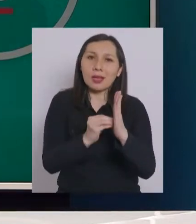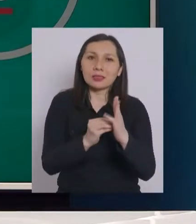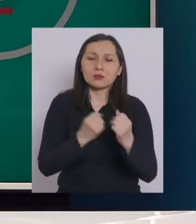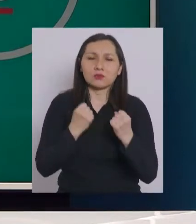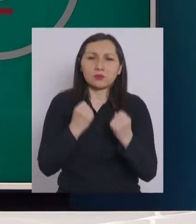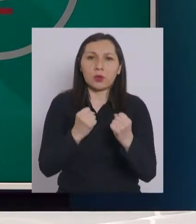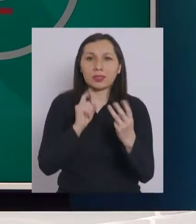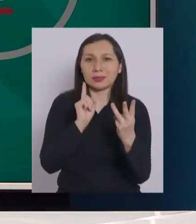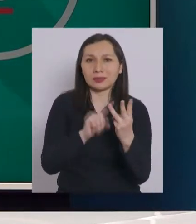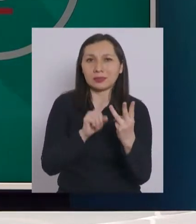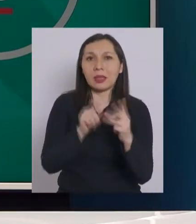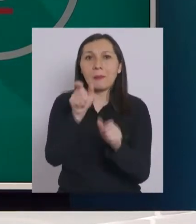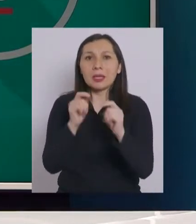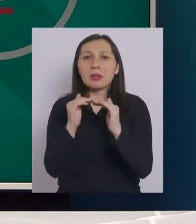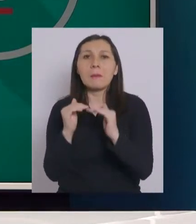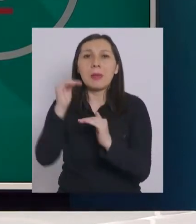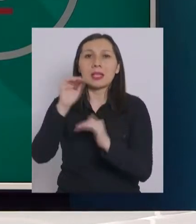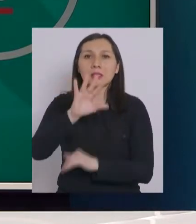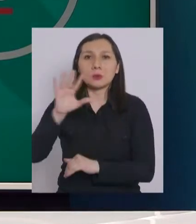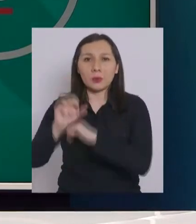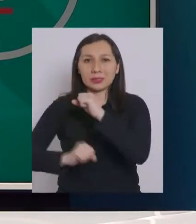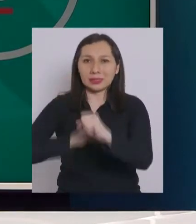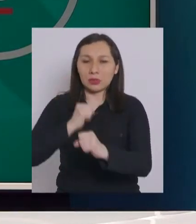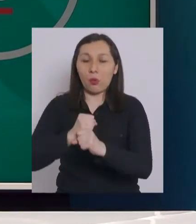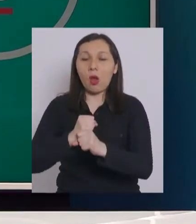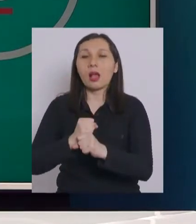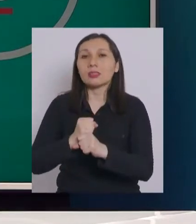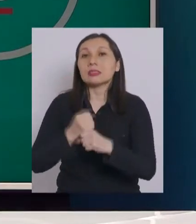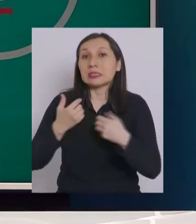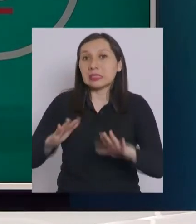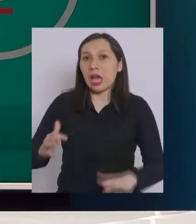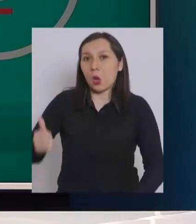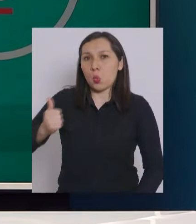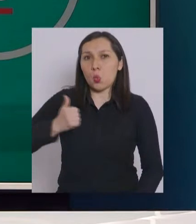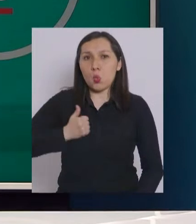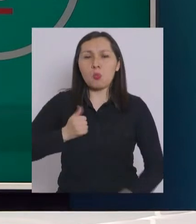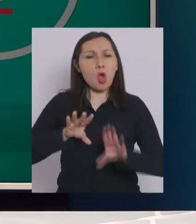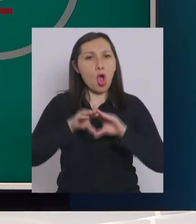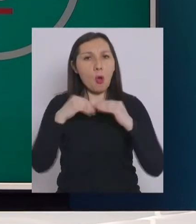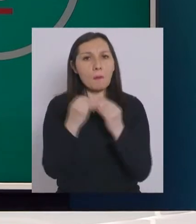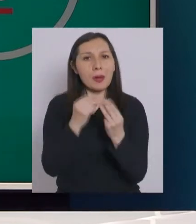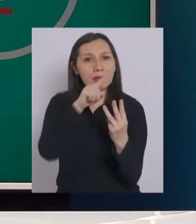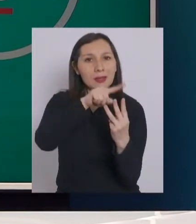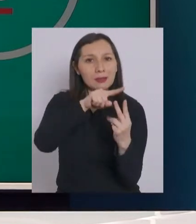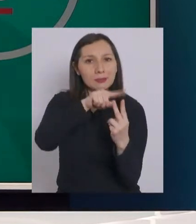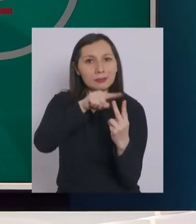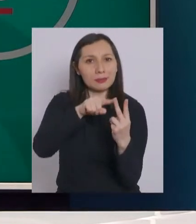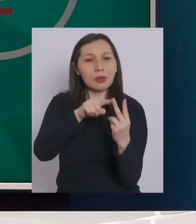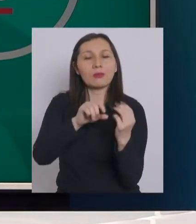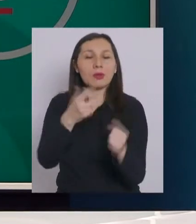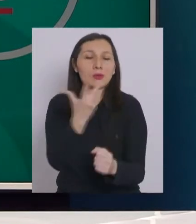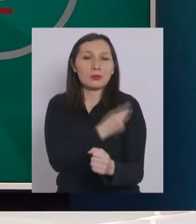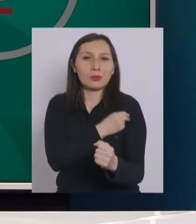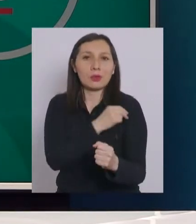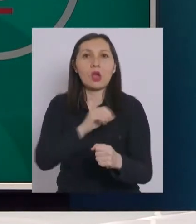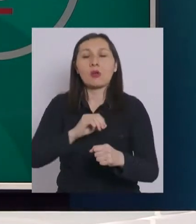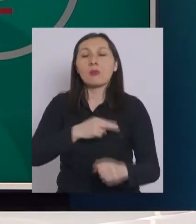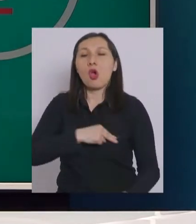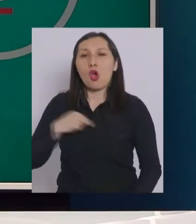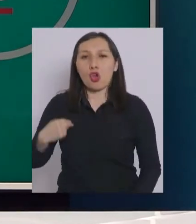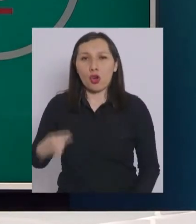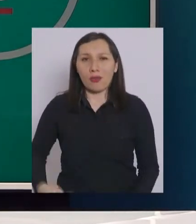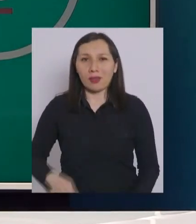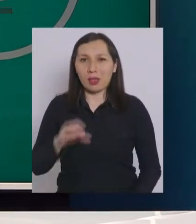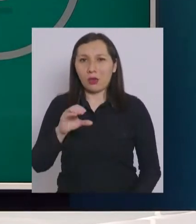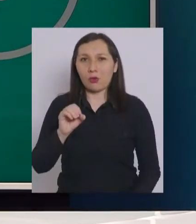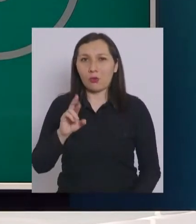AstraZeneca as a booster dose for those older than 55 years of age who had completed their